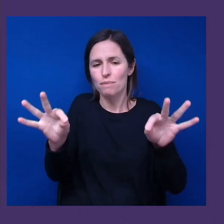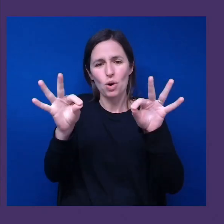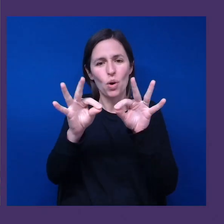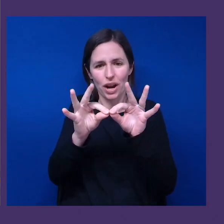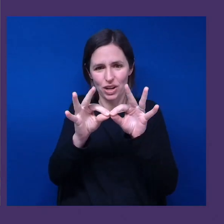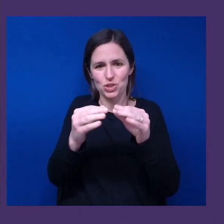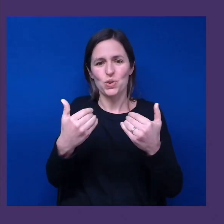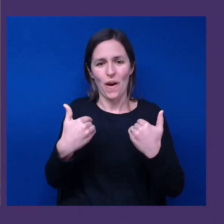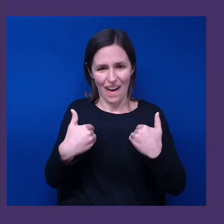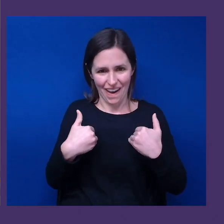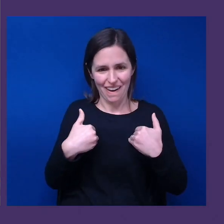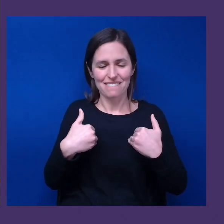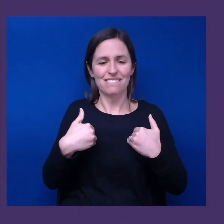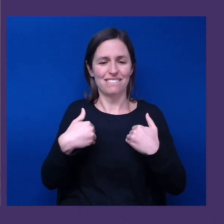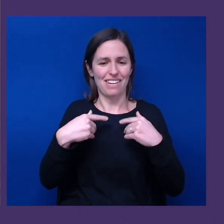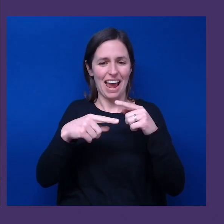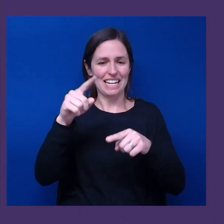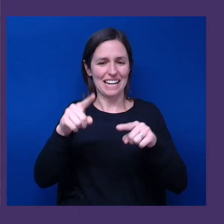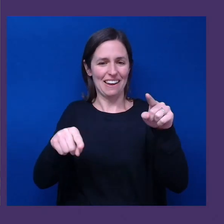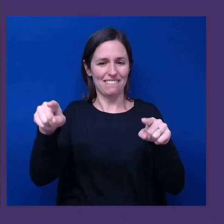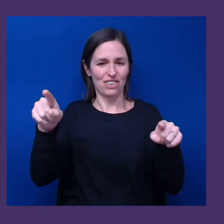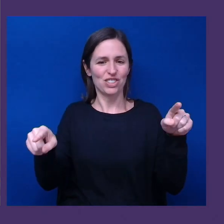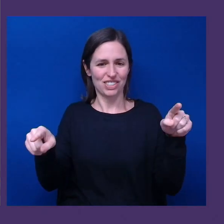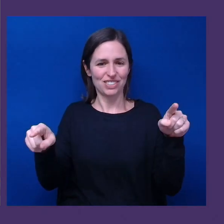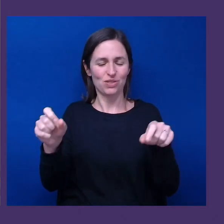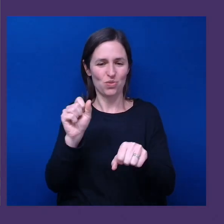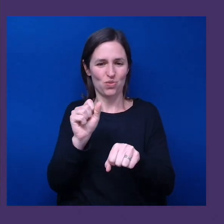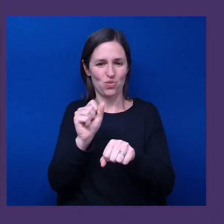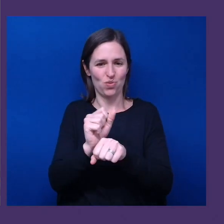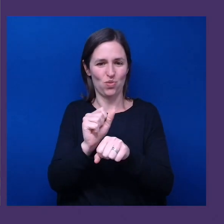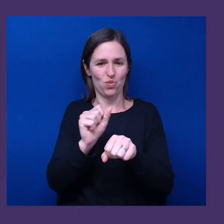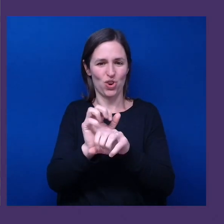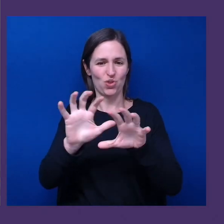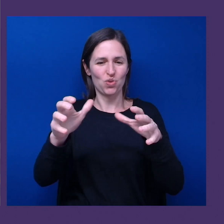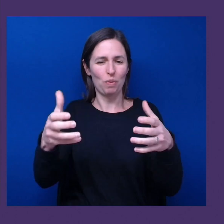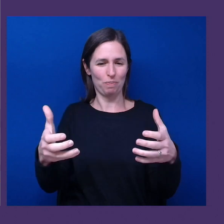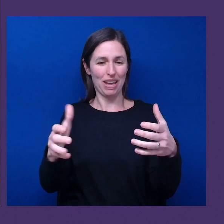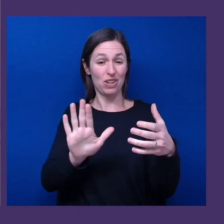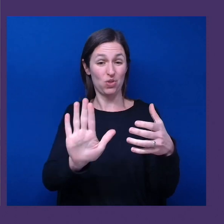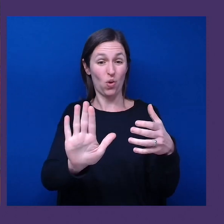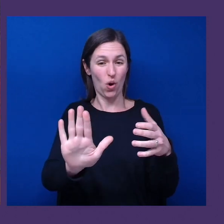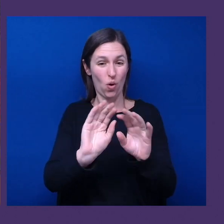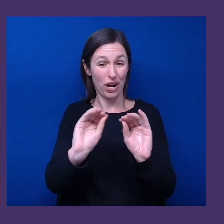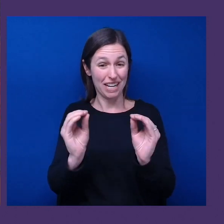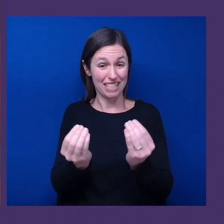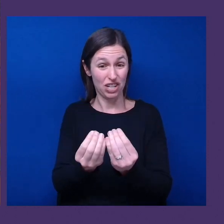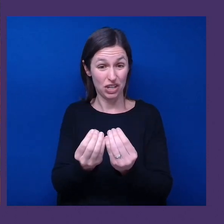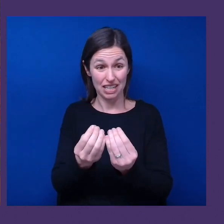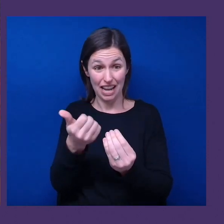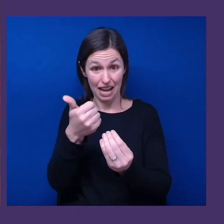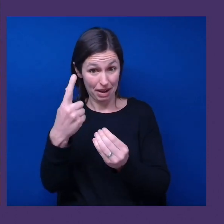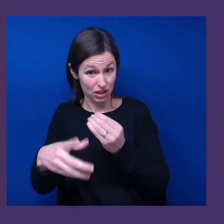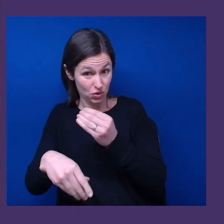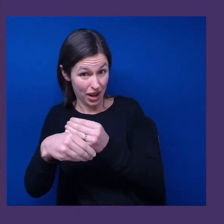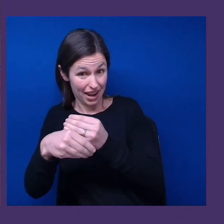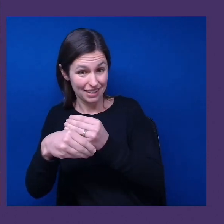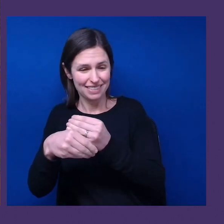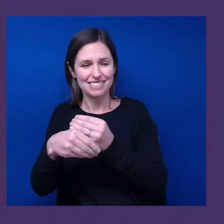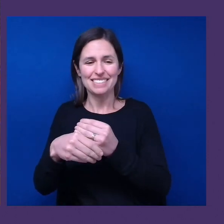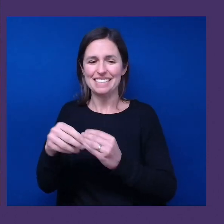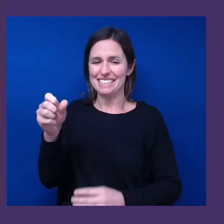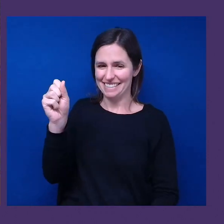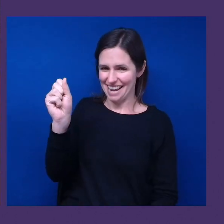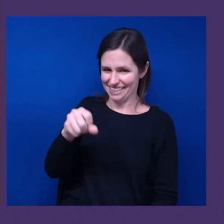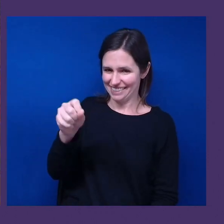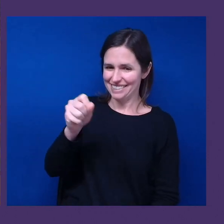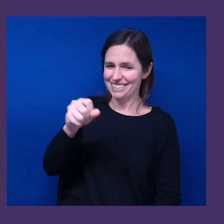people with diverse abilities and disabilities in your organization. Anybody else have anything to add to that? I think that really resonates, and it really